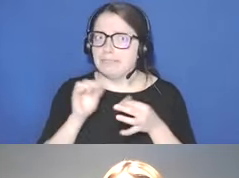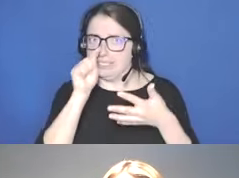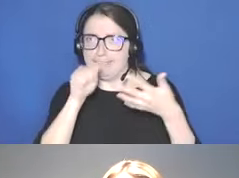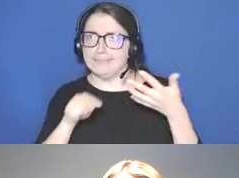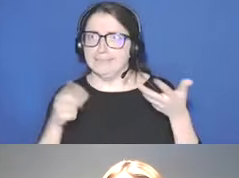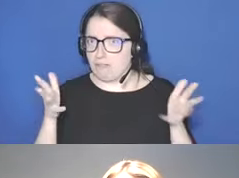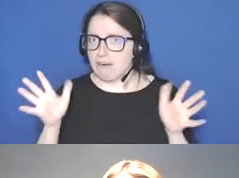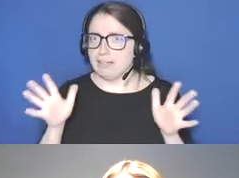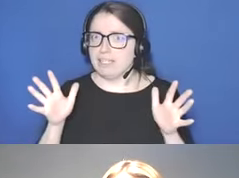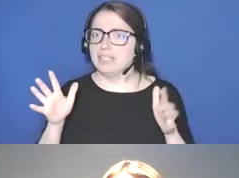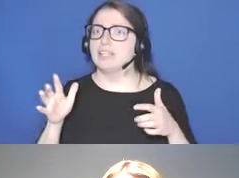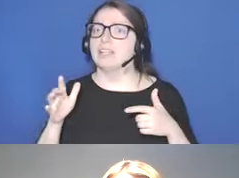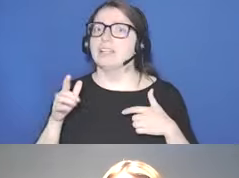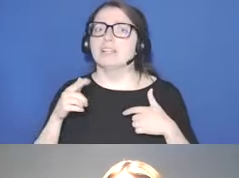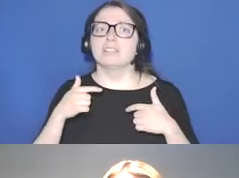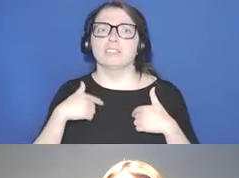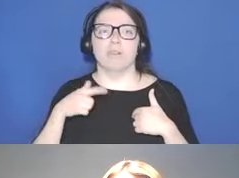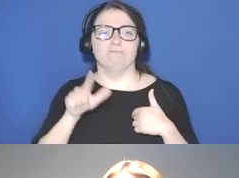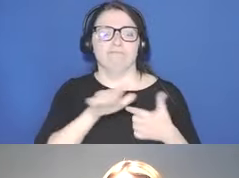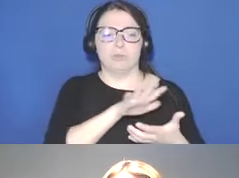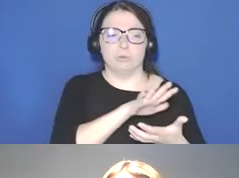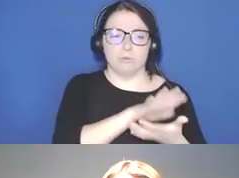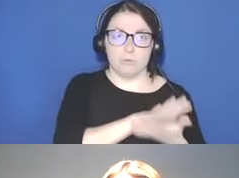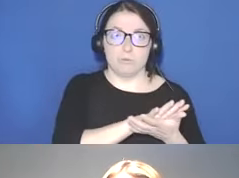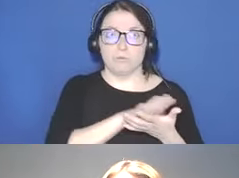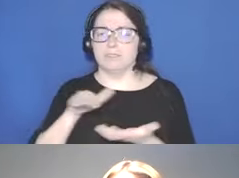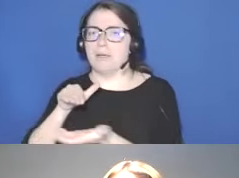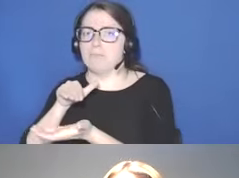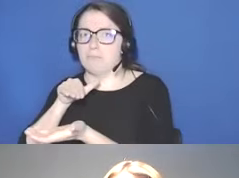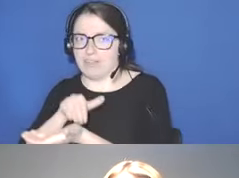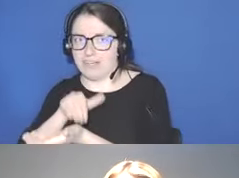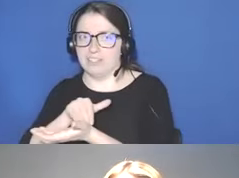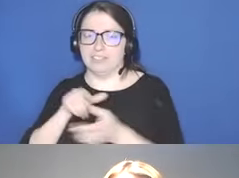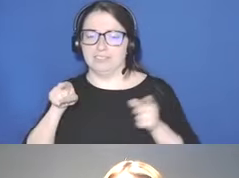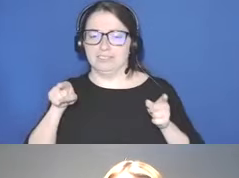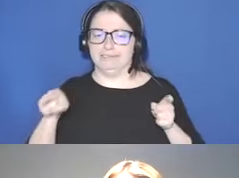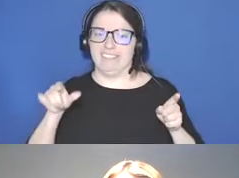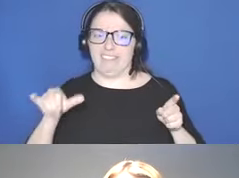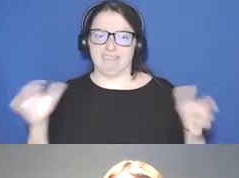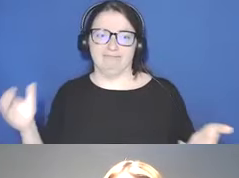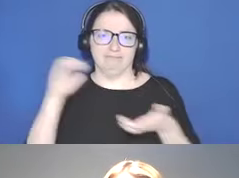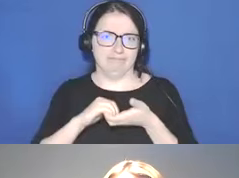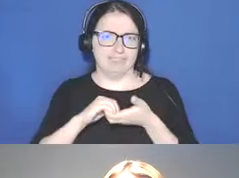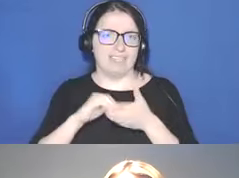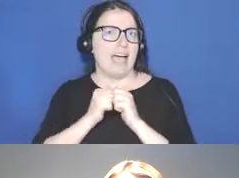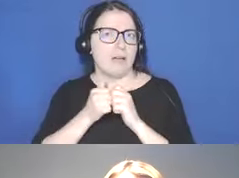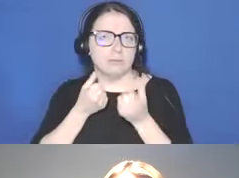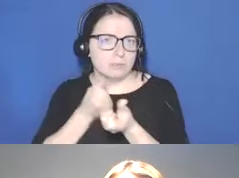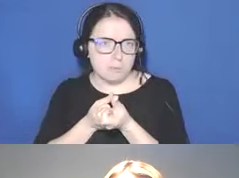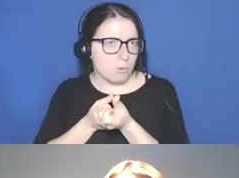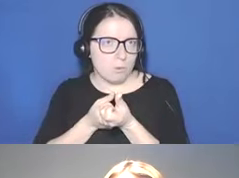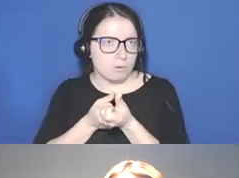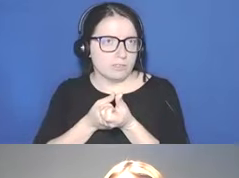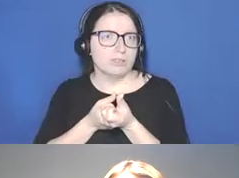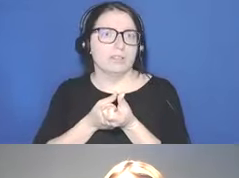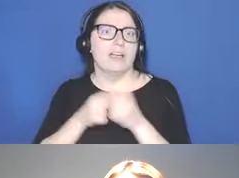add of how that partnership between school and providers can support a family in obtaining a diagnosis. And what